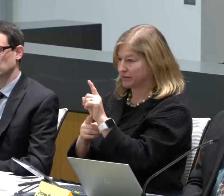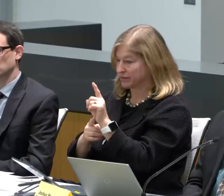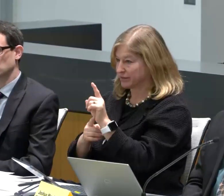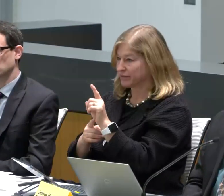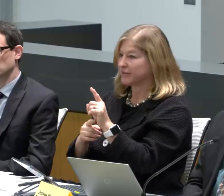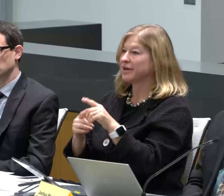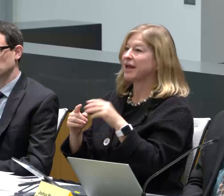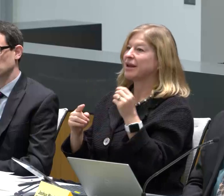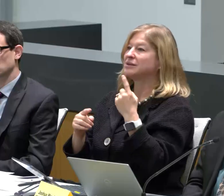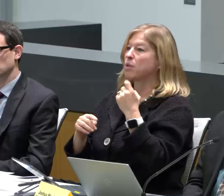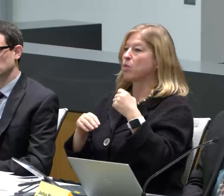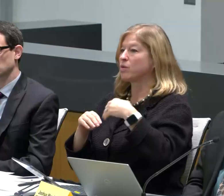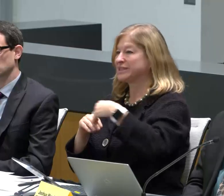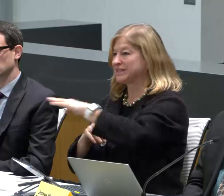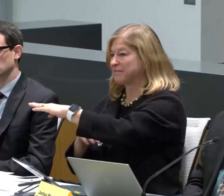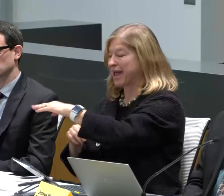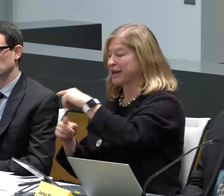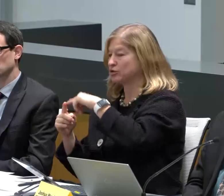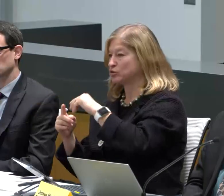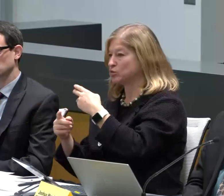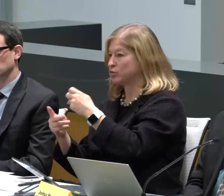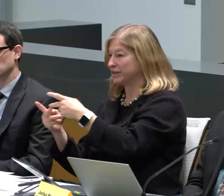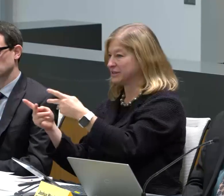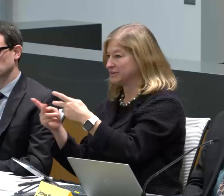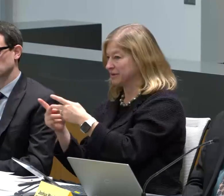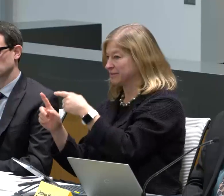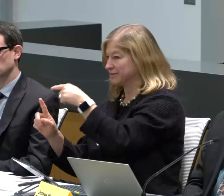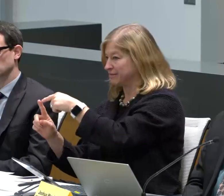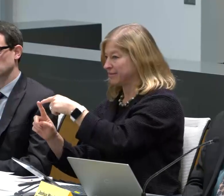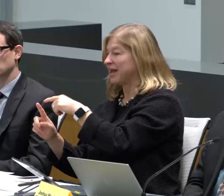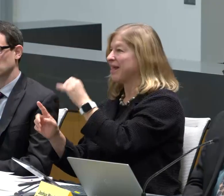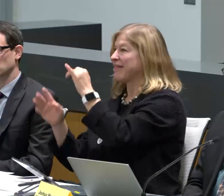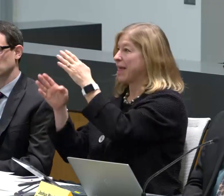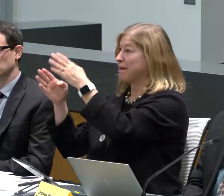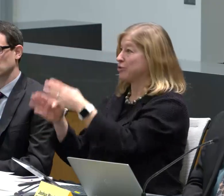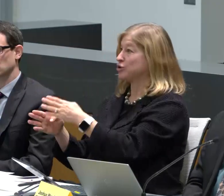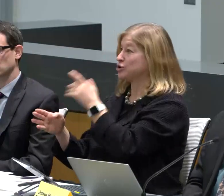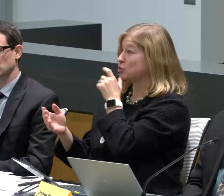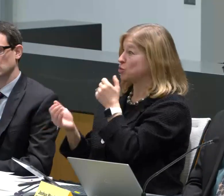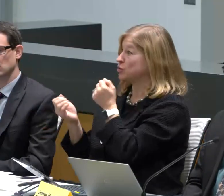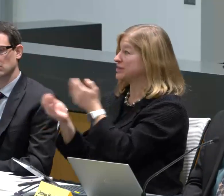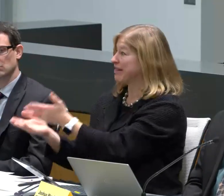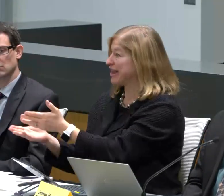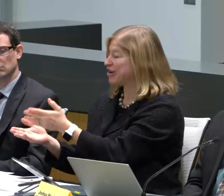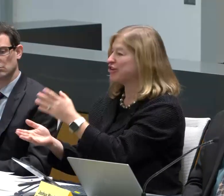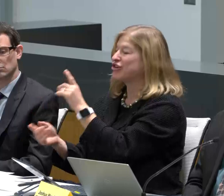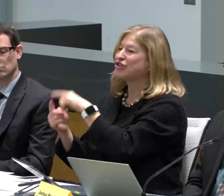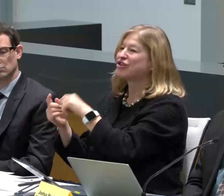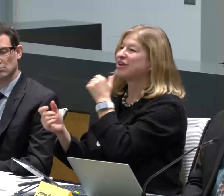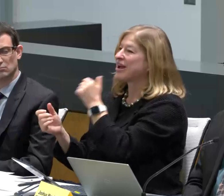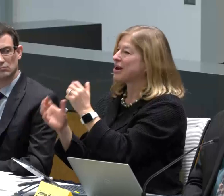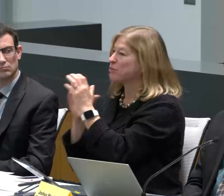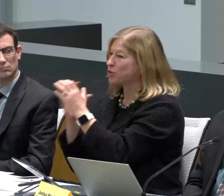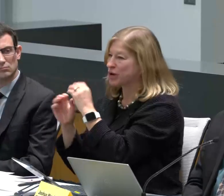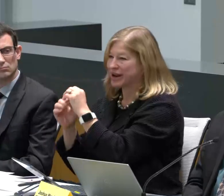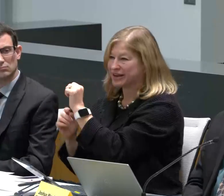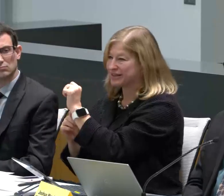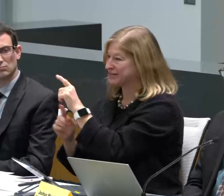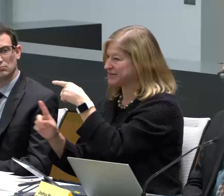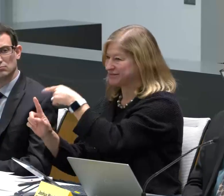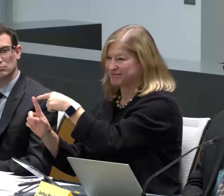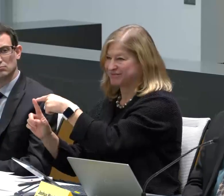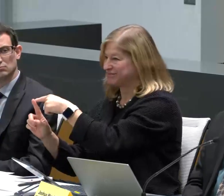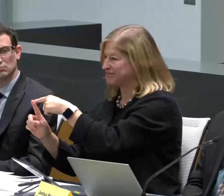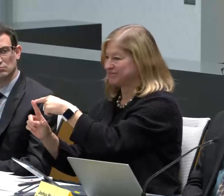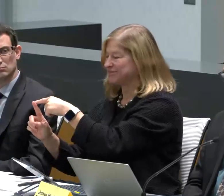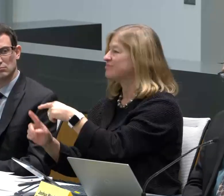was successful connection with the 911, and someone was dispatched to that particular location. The person who was present